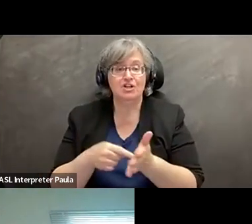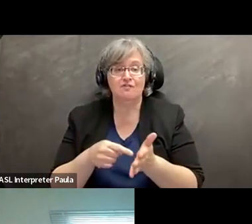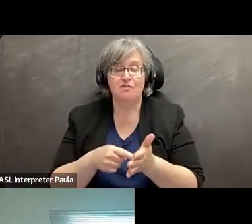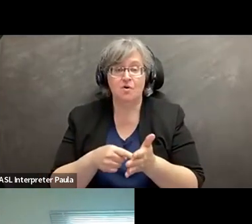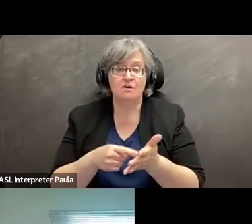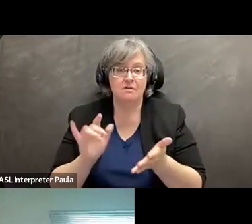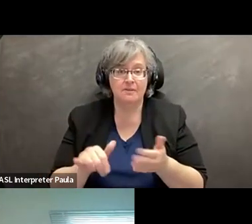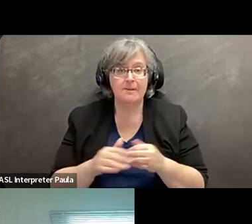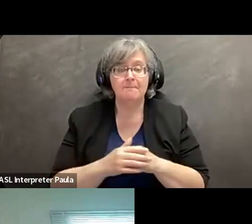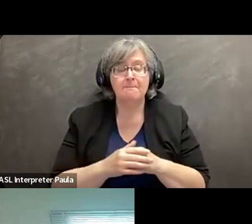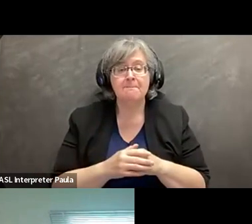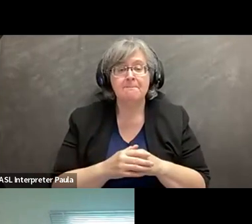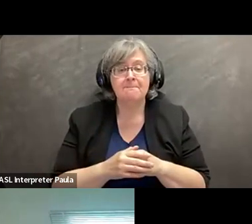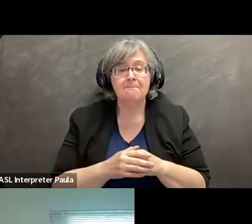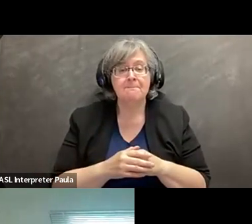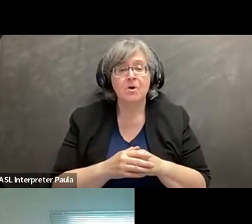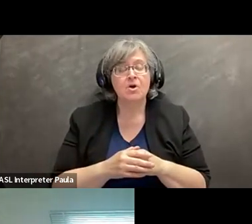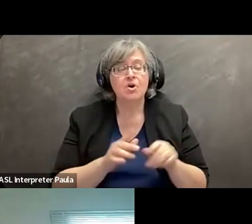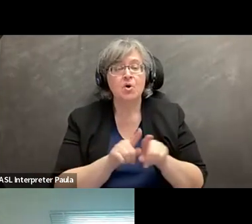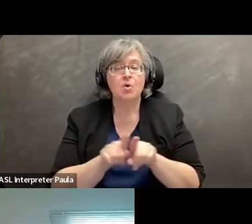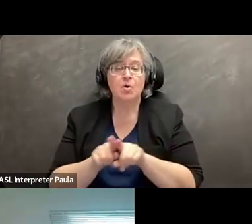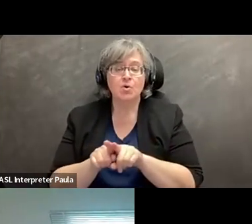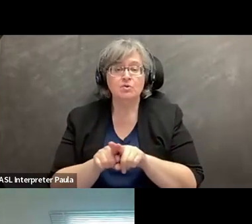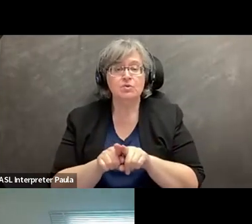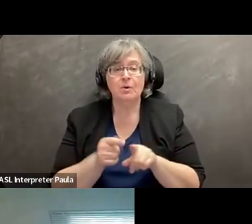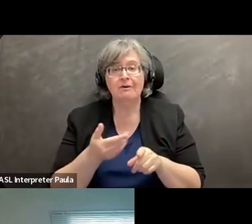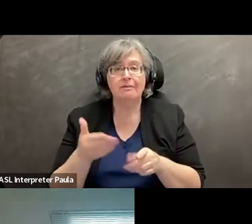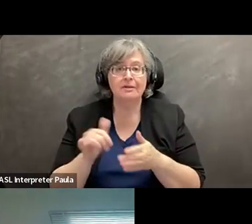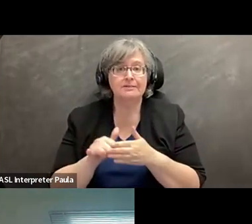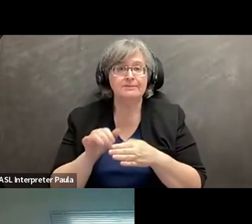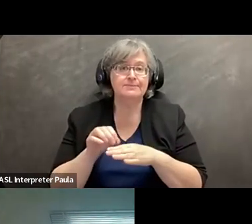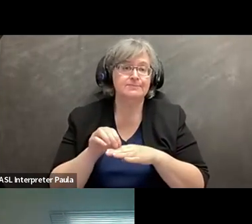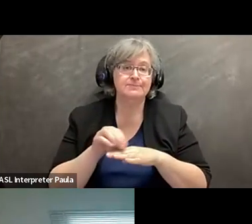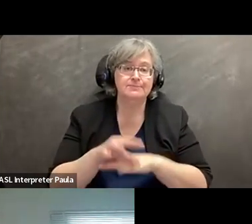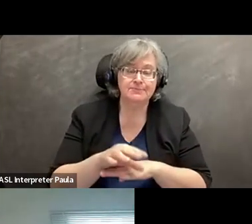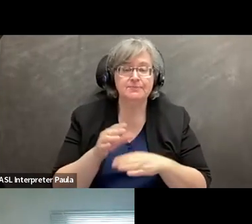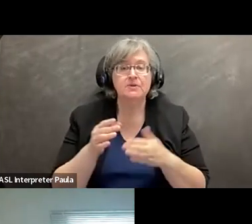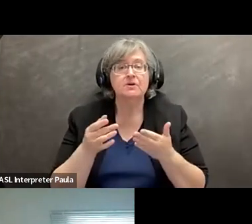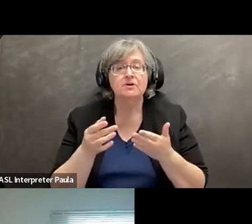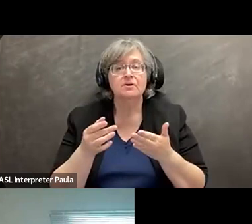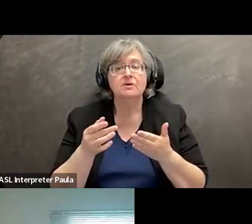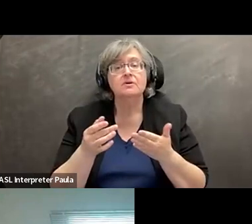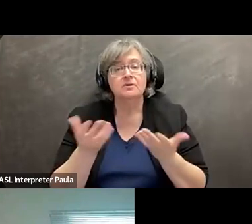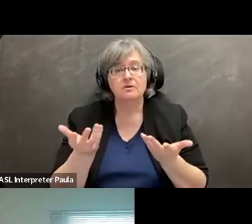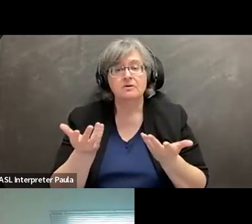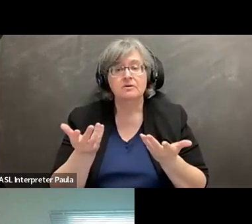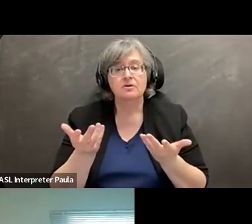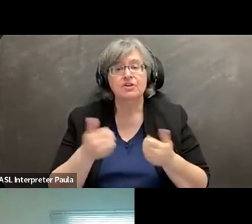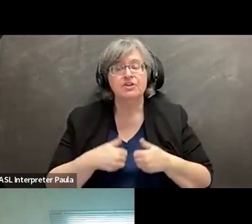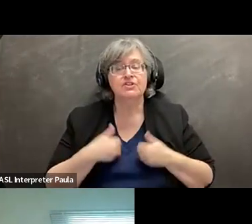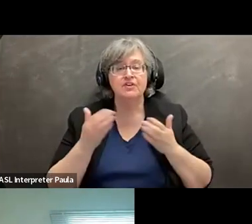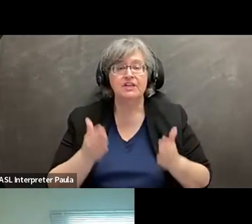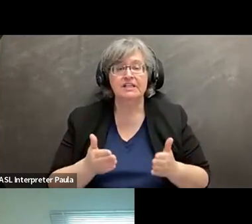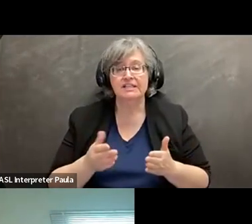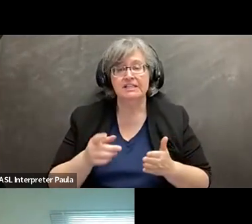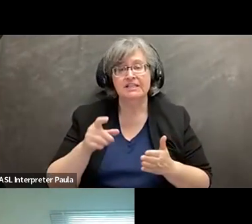change. There are also other factors that also that play a part in this. Also includes survivors in need of